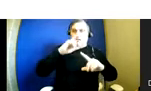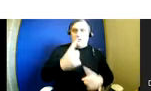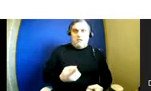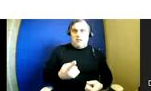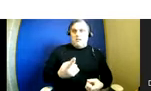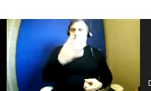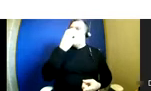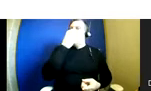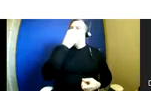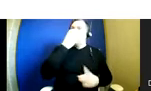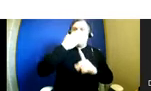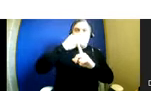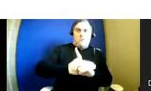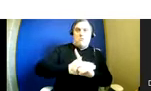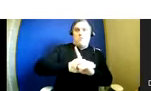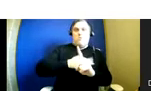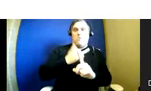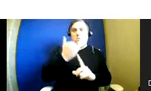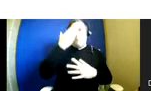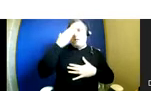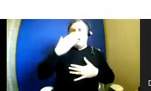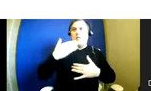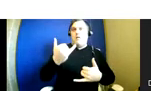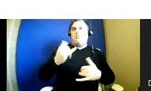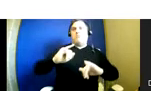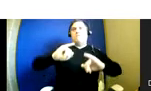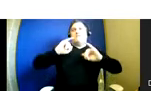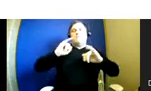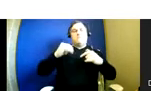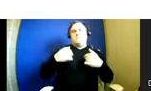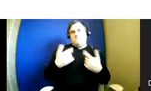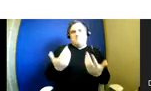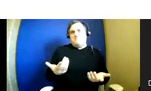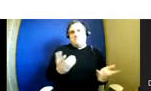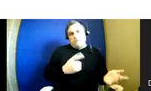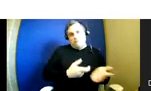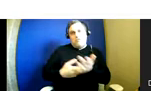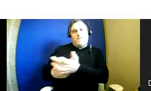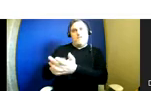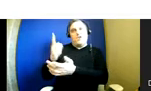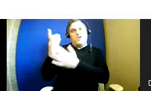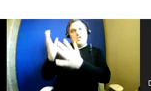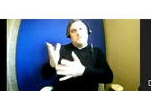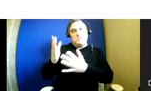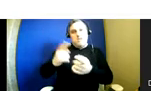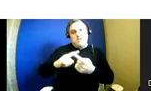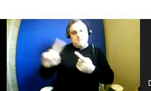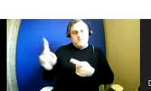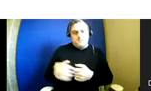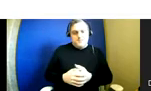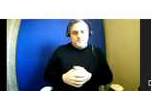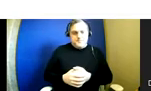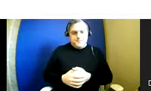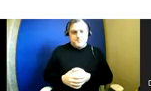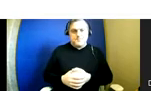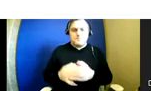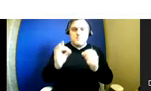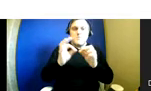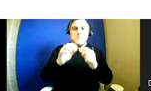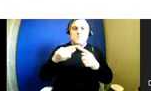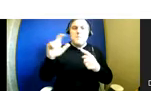low oxygen levels or a mental health crisis, then obviously they need to be referred straight away. But I'll hand over to